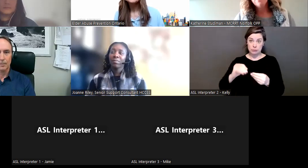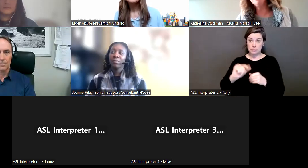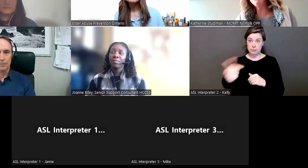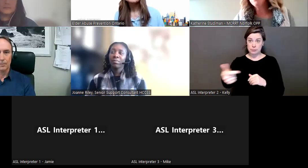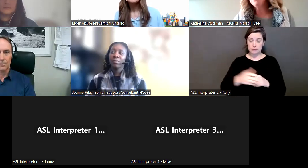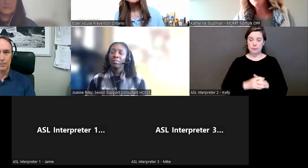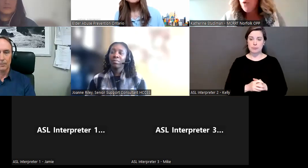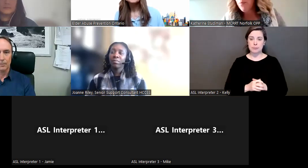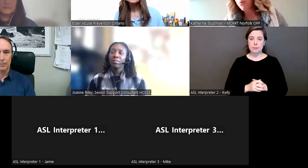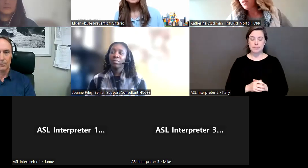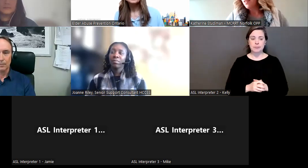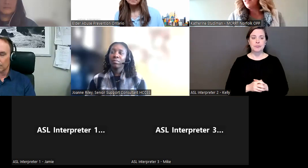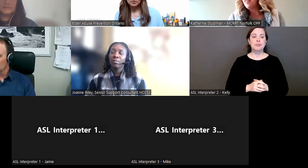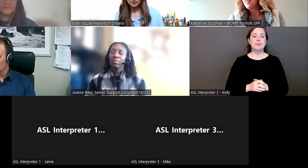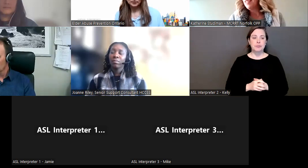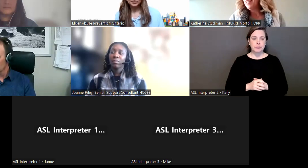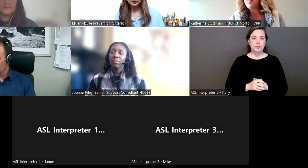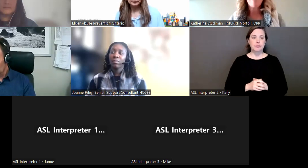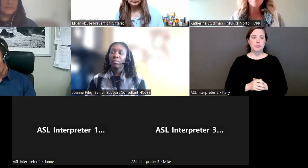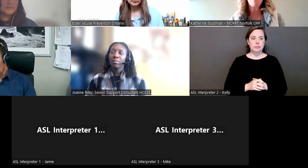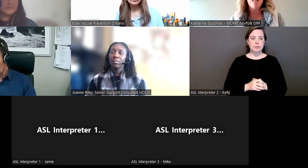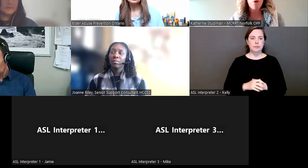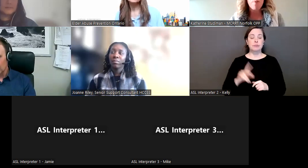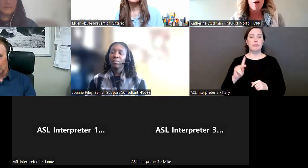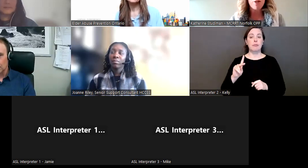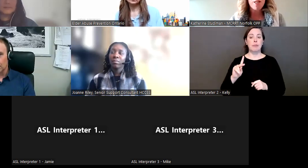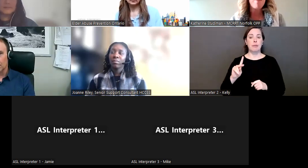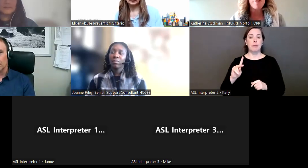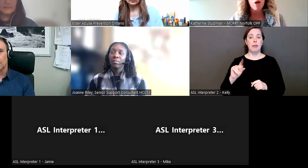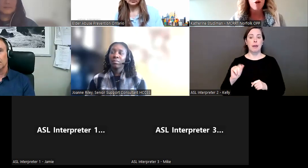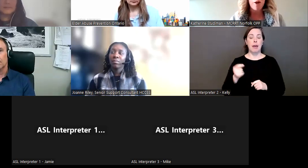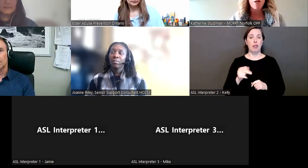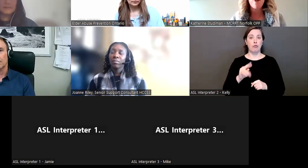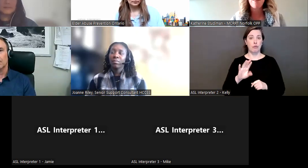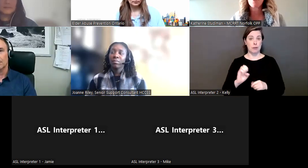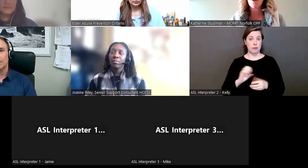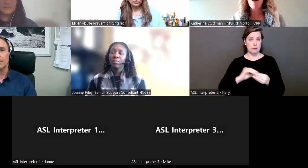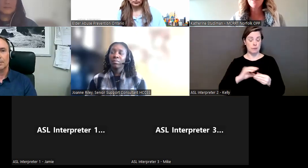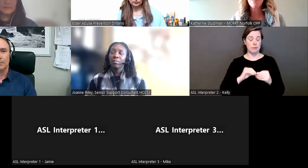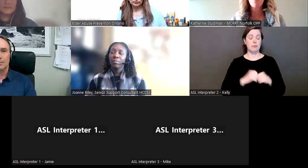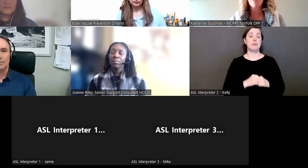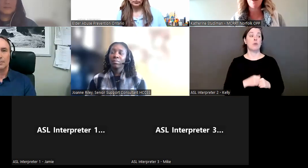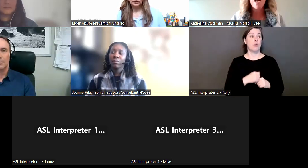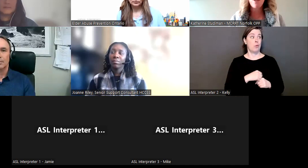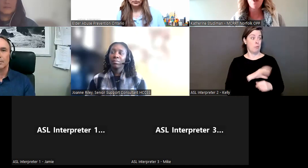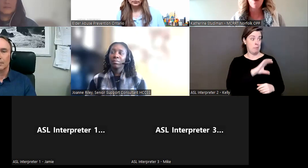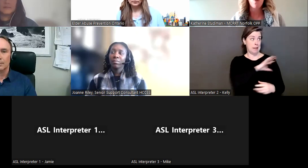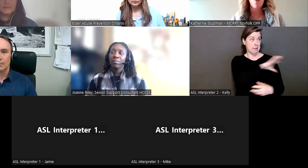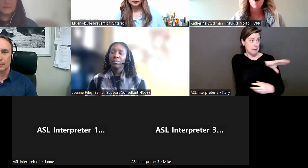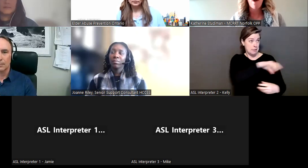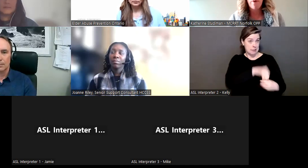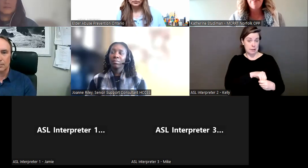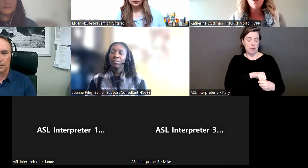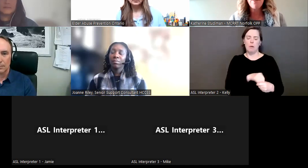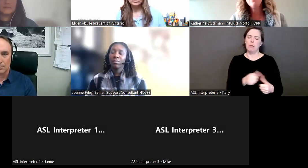Okay, so it's actually a really great partnership. And the longer I work with certain officers, we learn how to